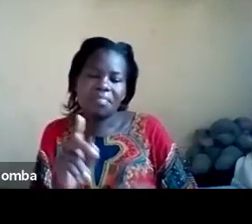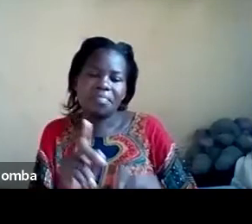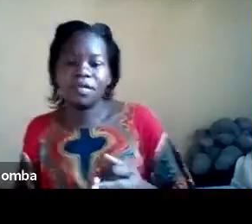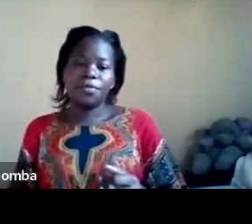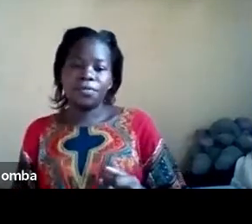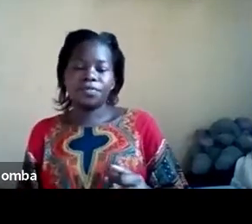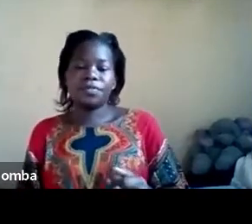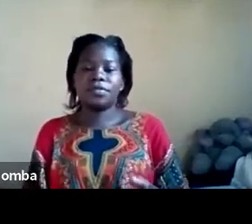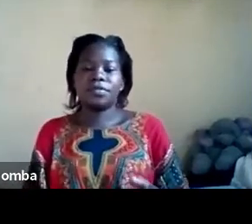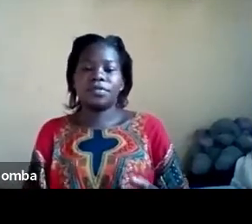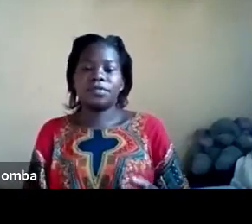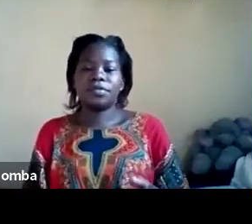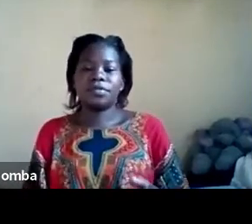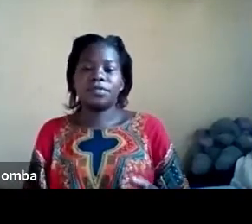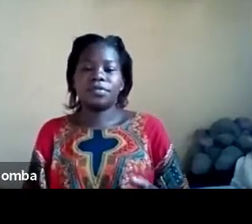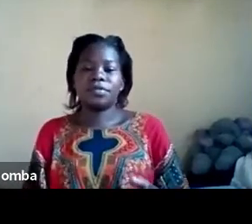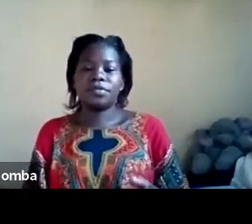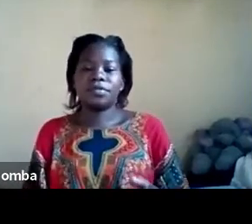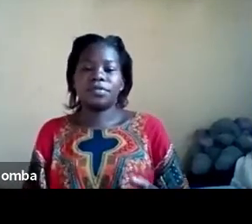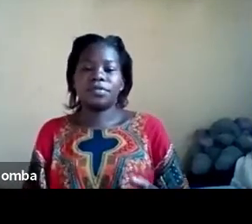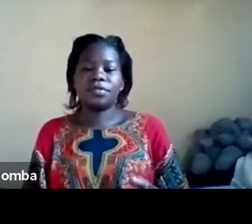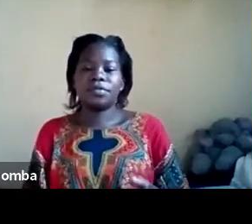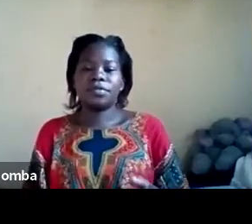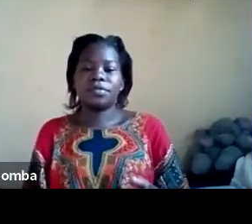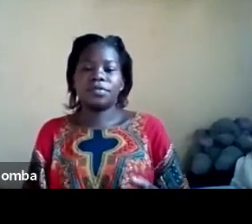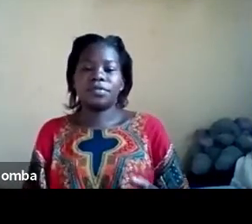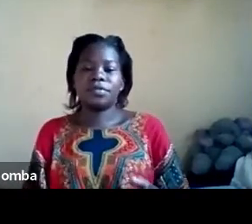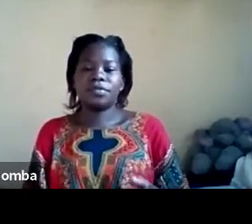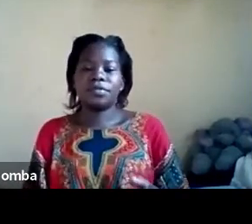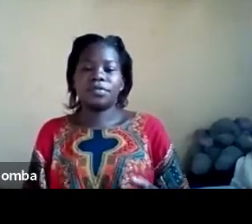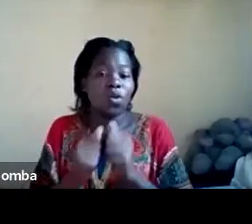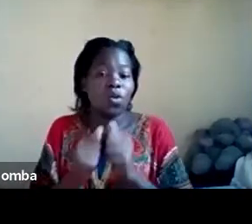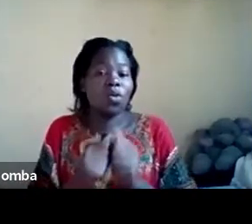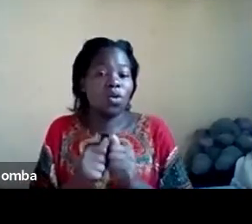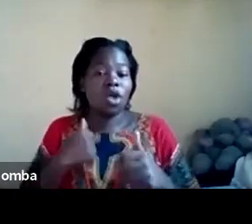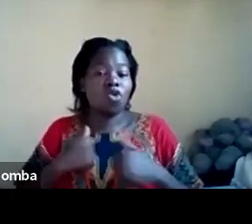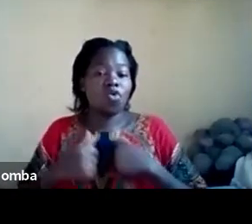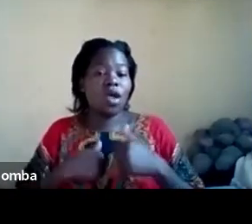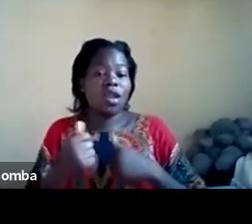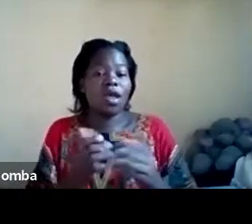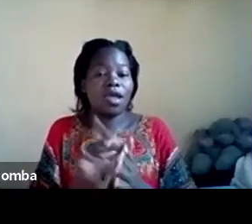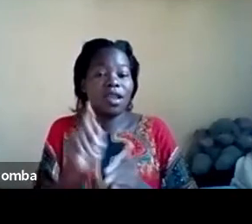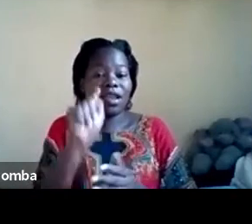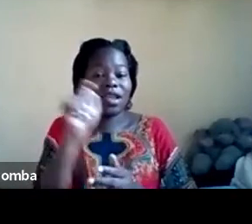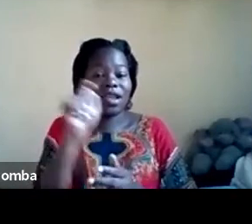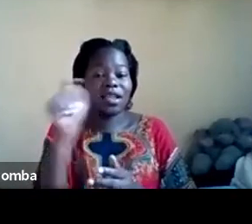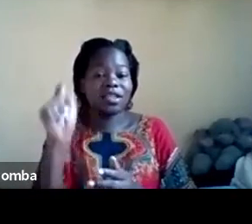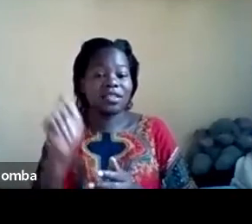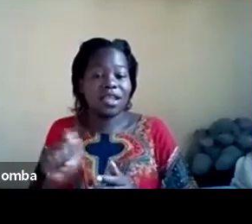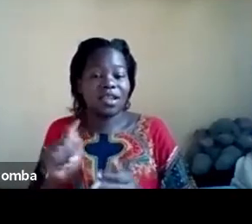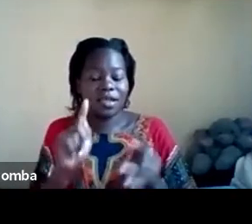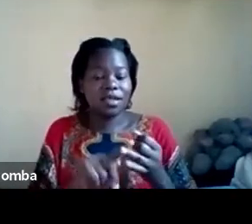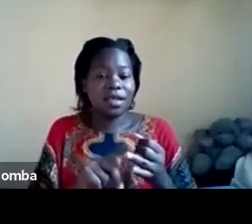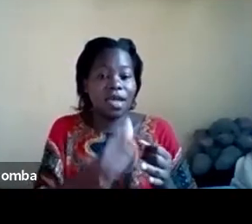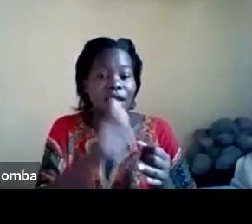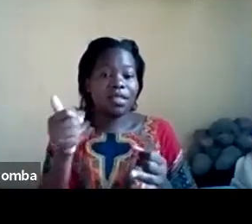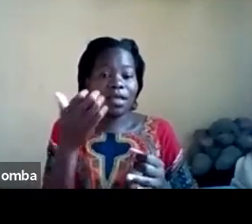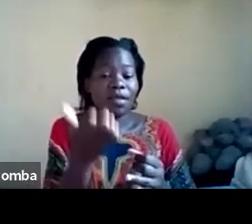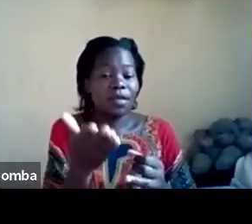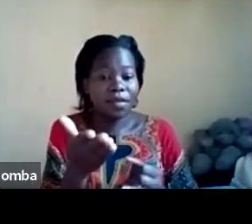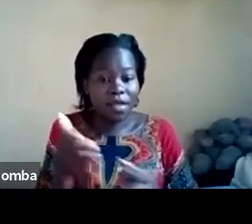south towards the border with Rwanda and Tanzania. Then you also have another